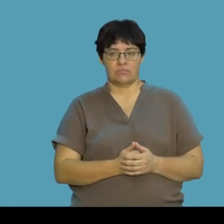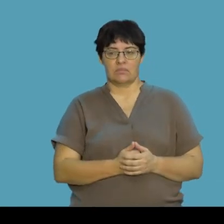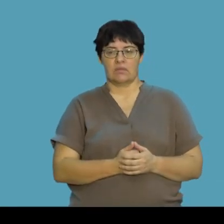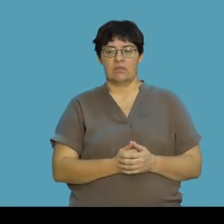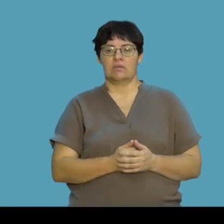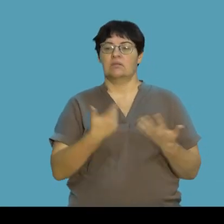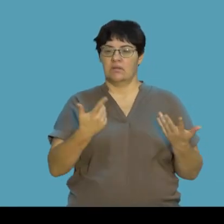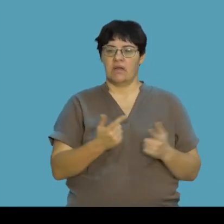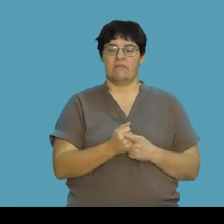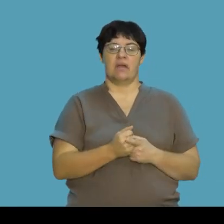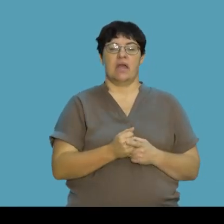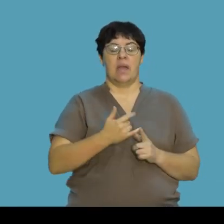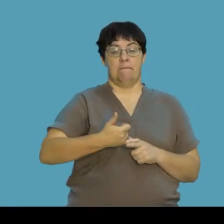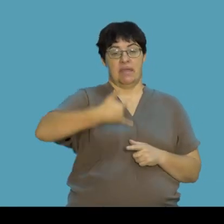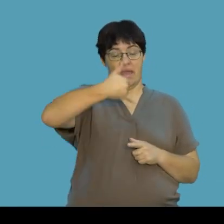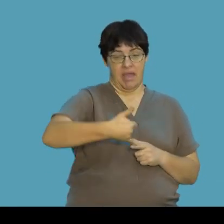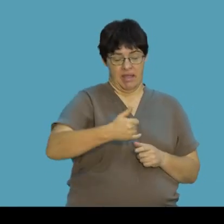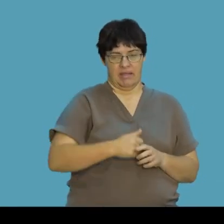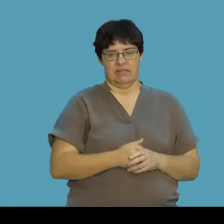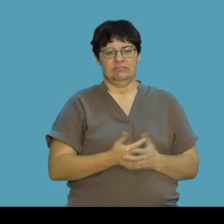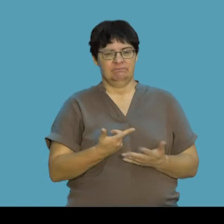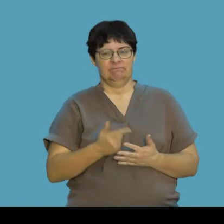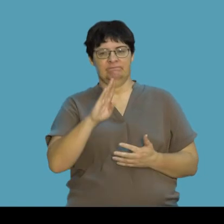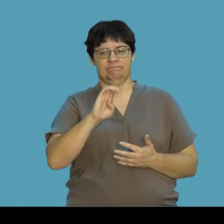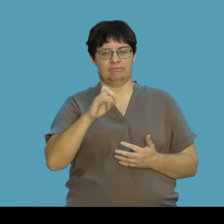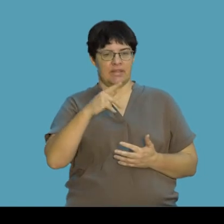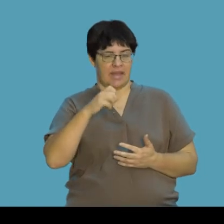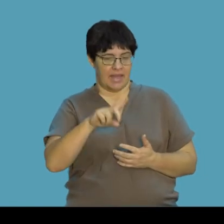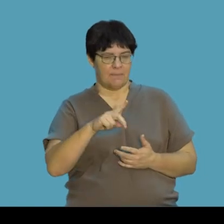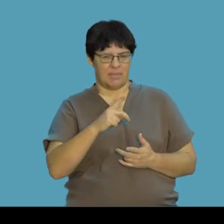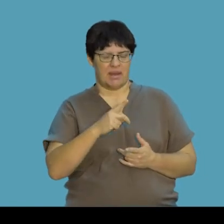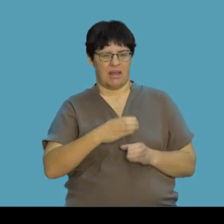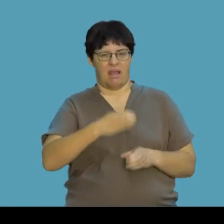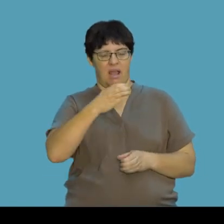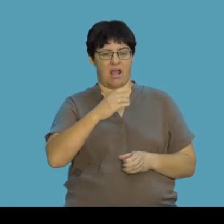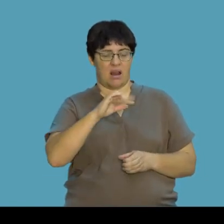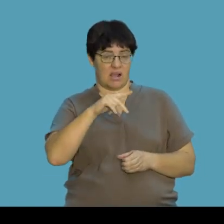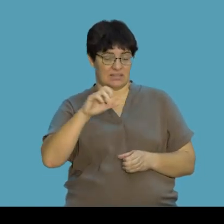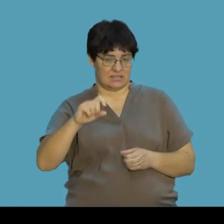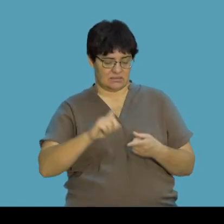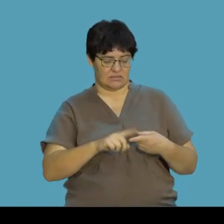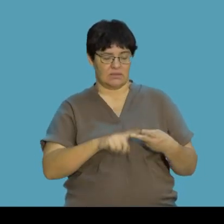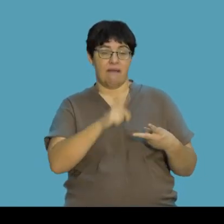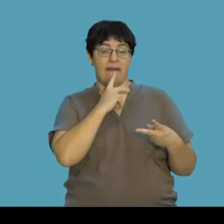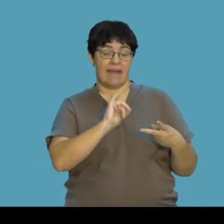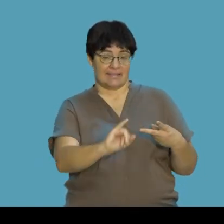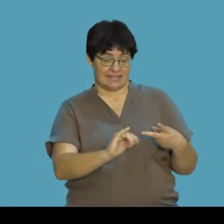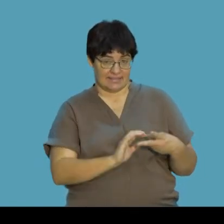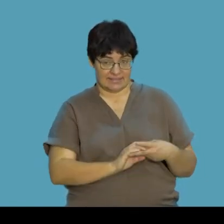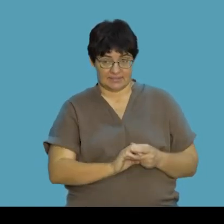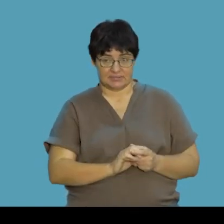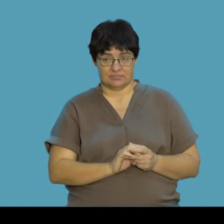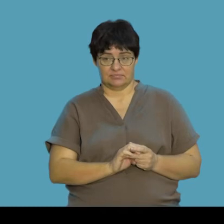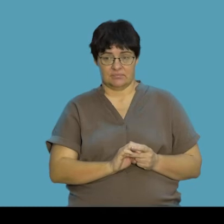with, it's a beaker, okay, which is in most cases is a glass container. We'll also use ice. So ice in this